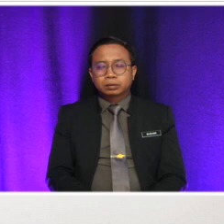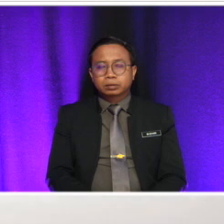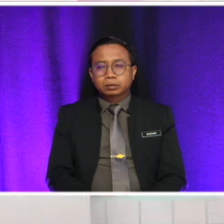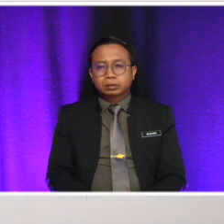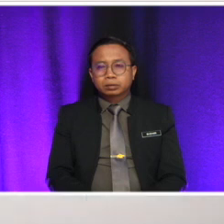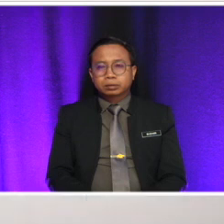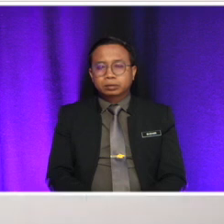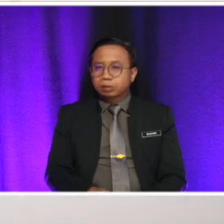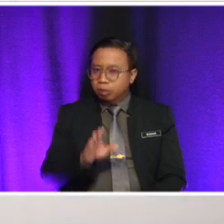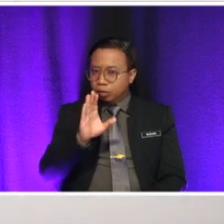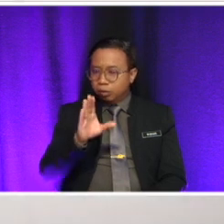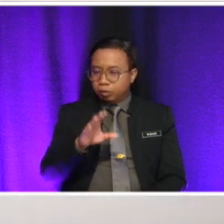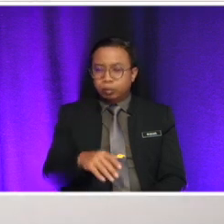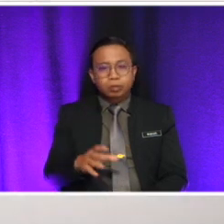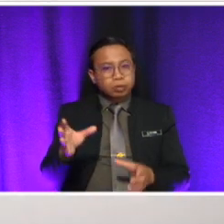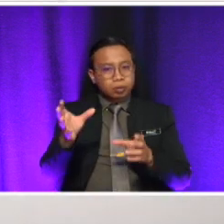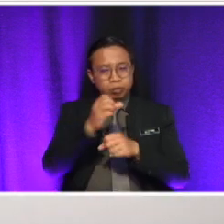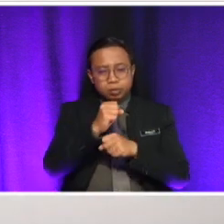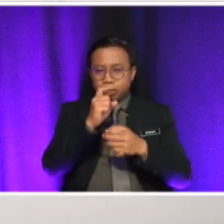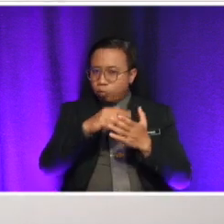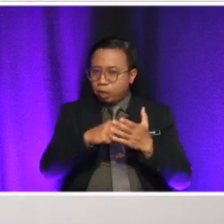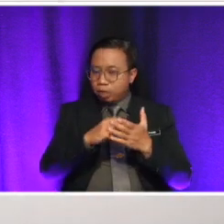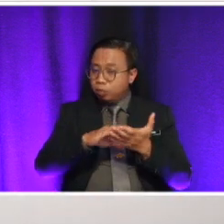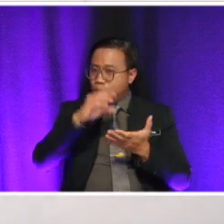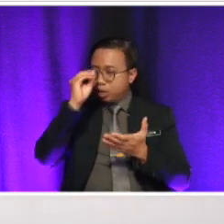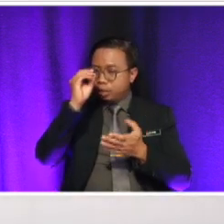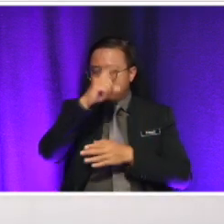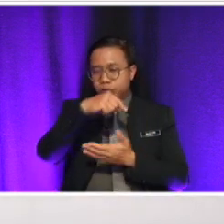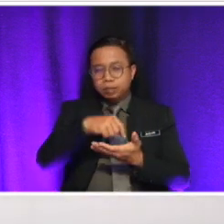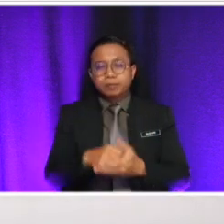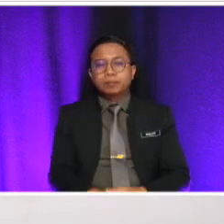Nazura, your conclusion for today. Okay, Nazura, what have you learned in today's lesson?